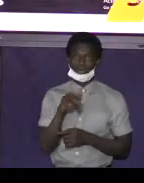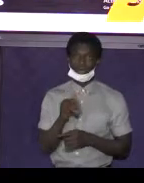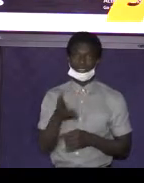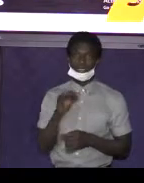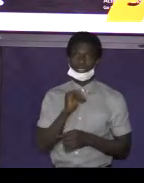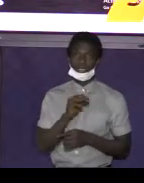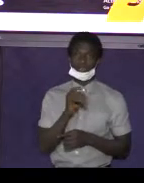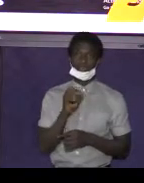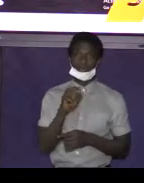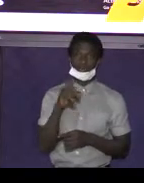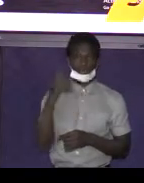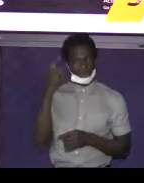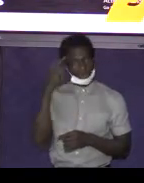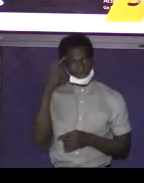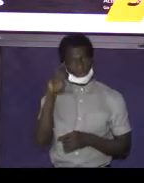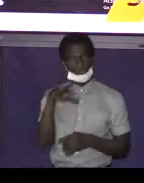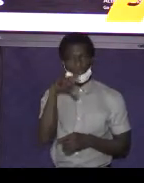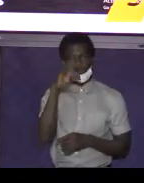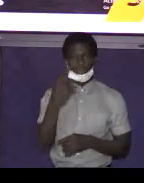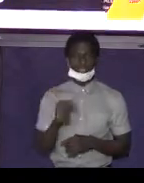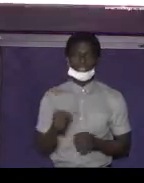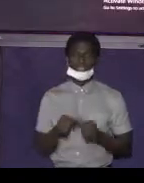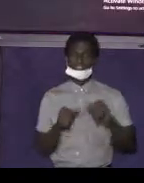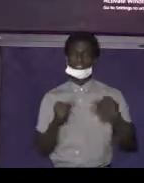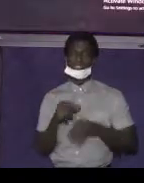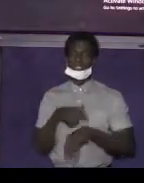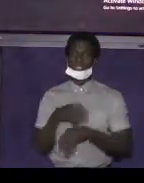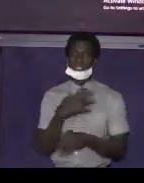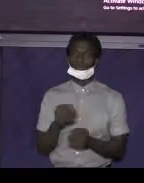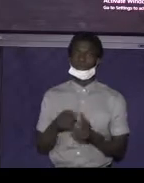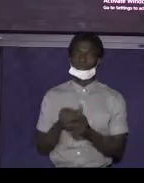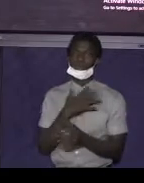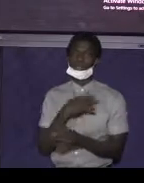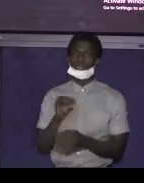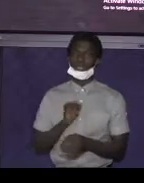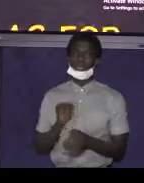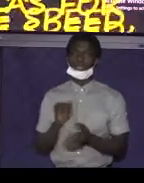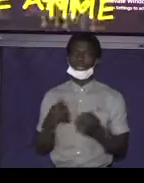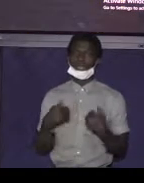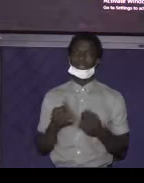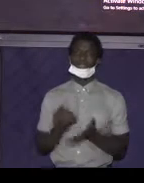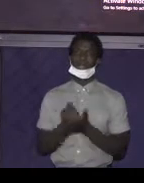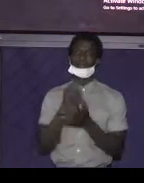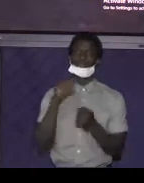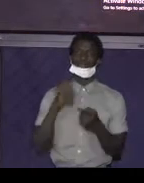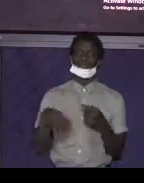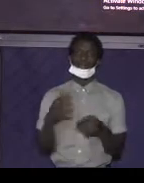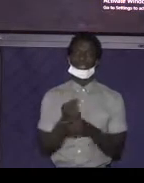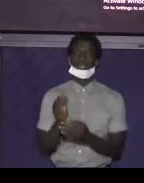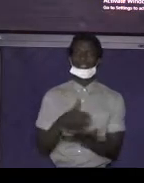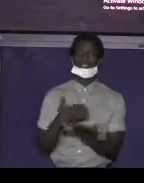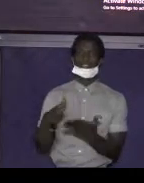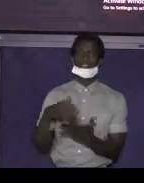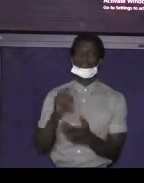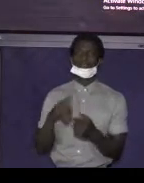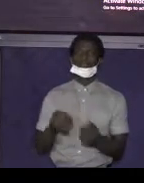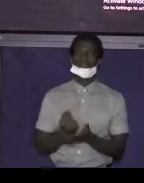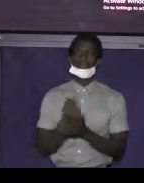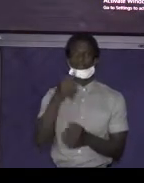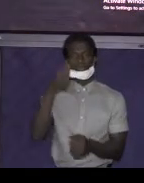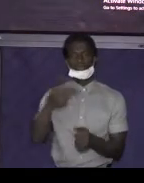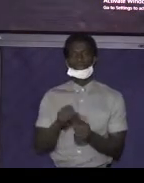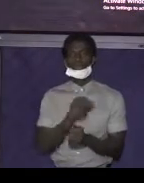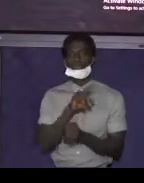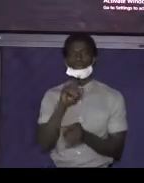distance, the time, and the speed. And I've also helped you to compose a song which will help you to remember these formulas whenever you need to use